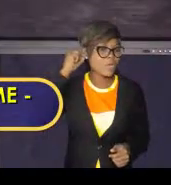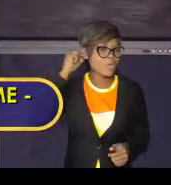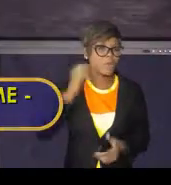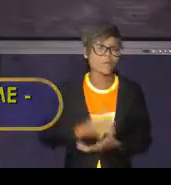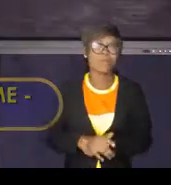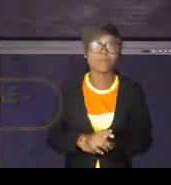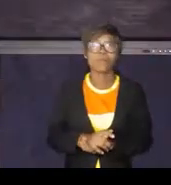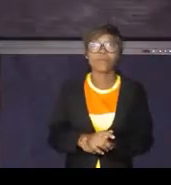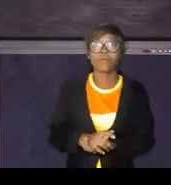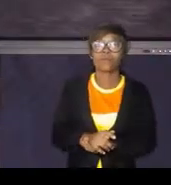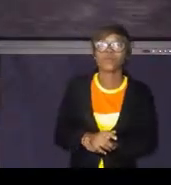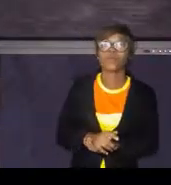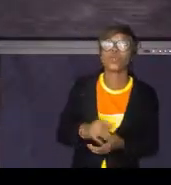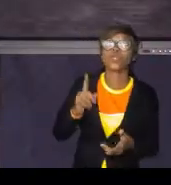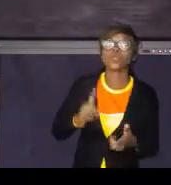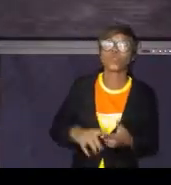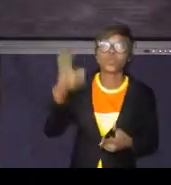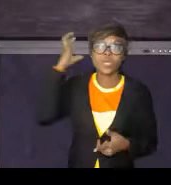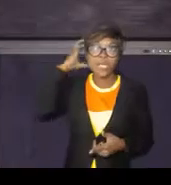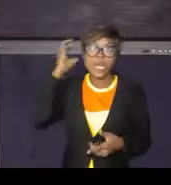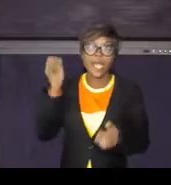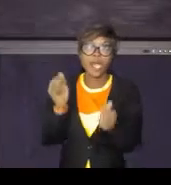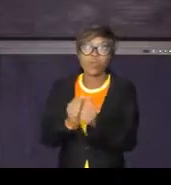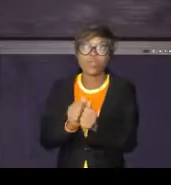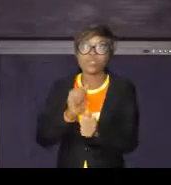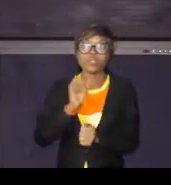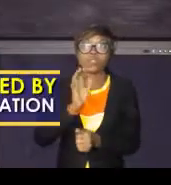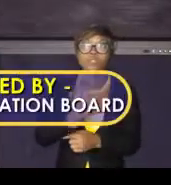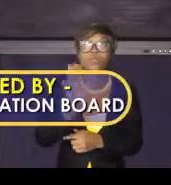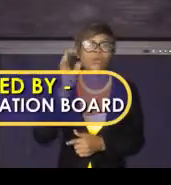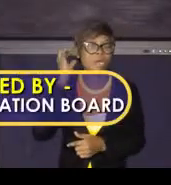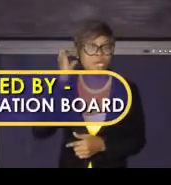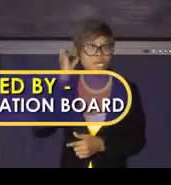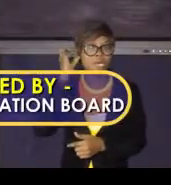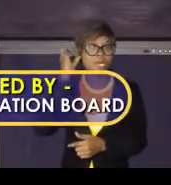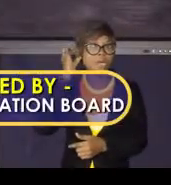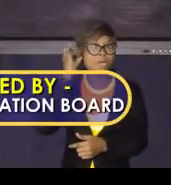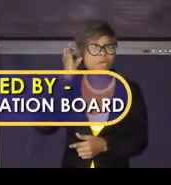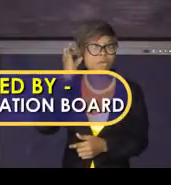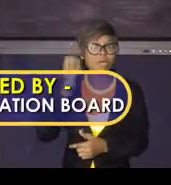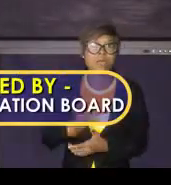Hair. It means to perceive sounds with the air.